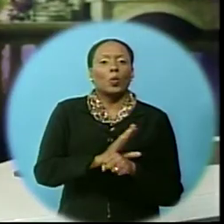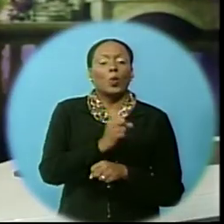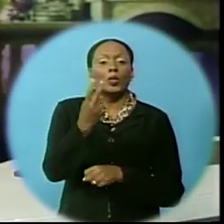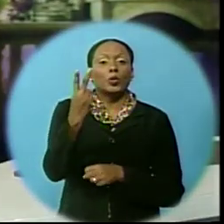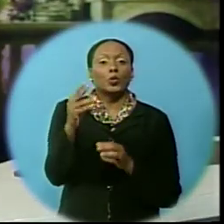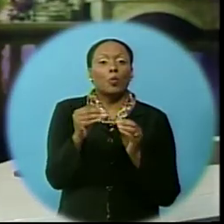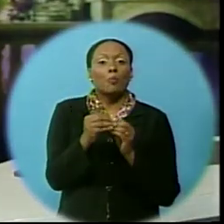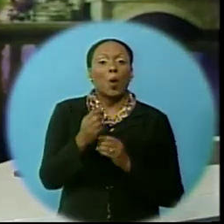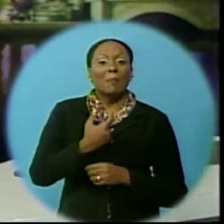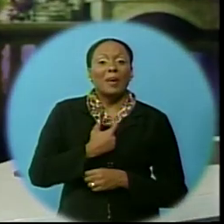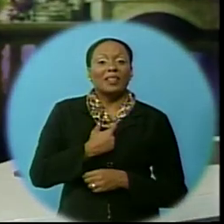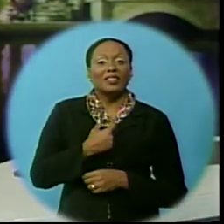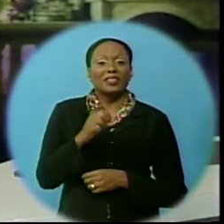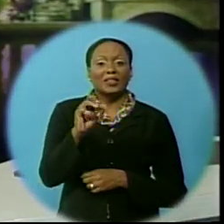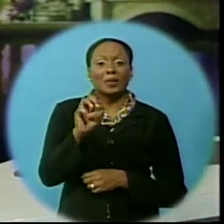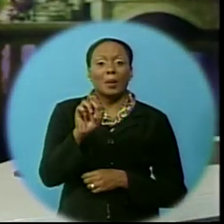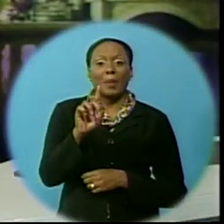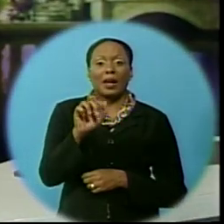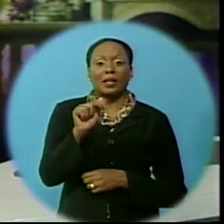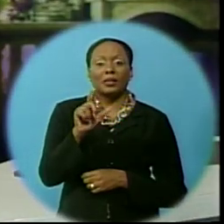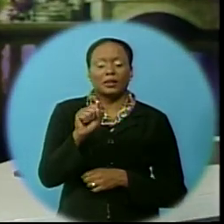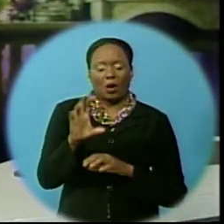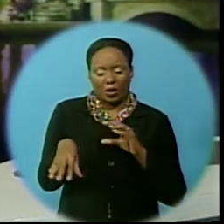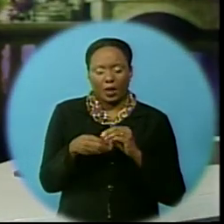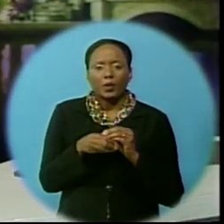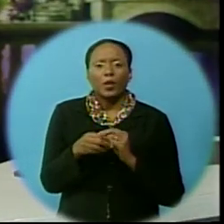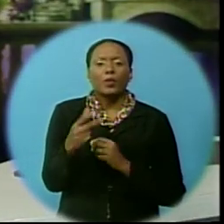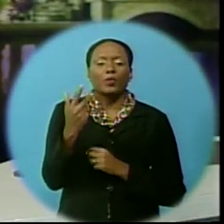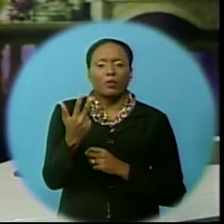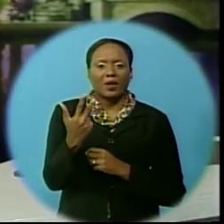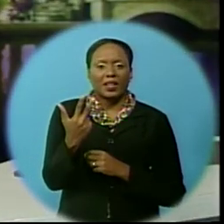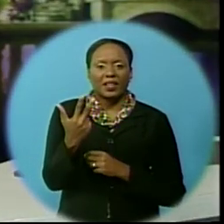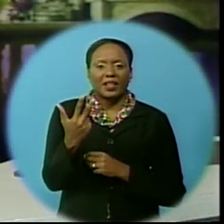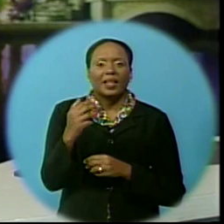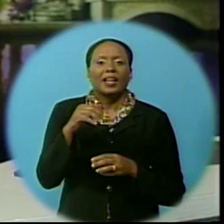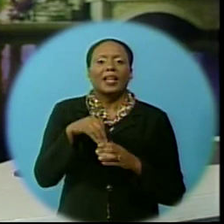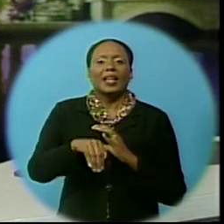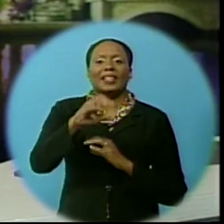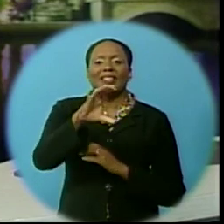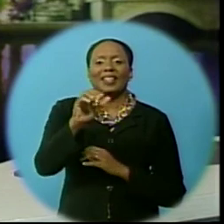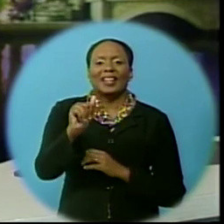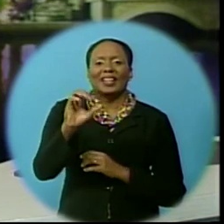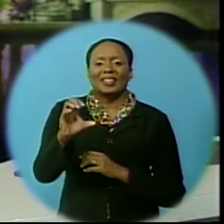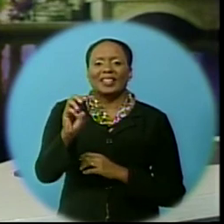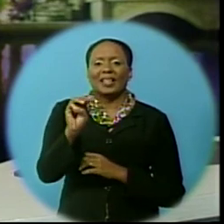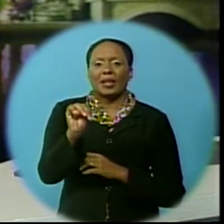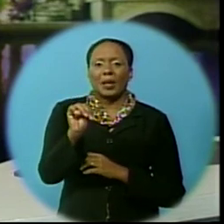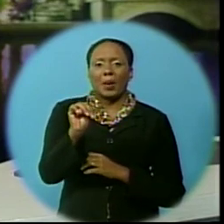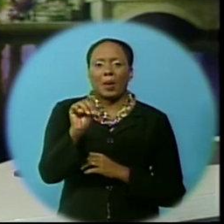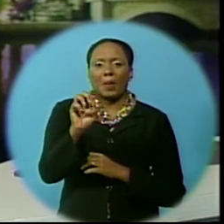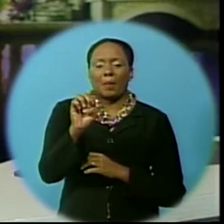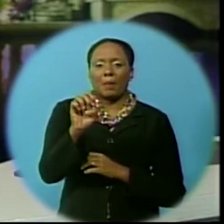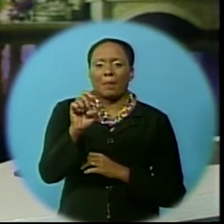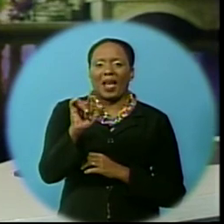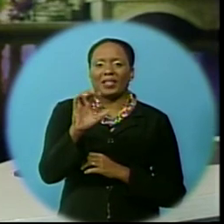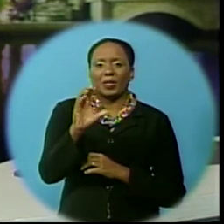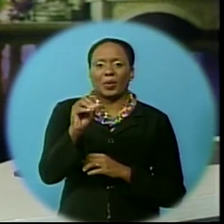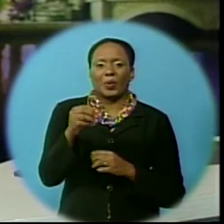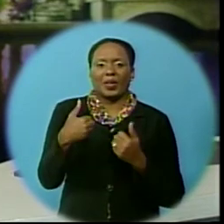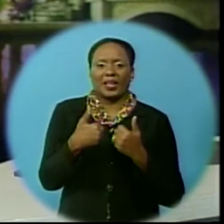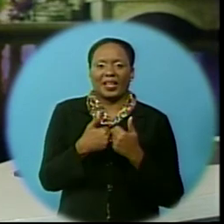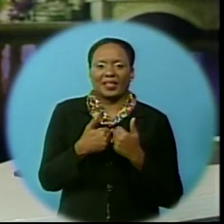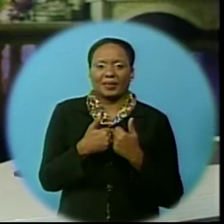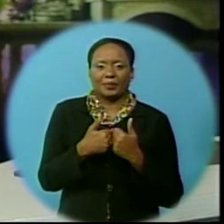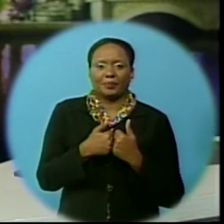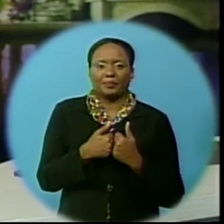More medals today to take their tally to 3 at the CAC Games in Mexico. Carrie Beckles gave Barbados a second medal, competing in